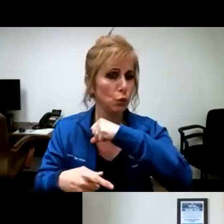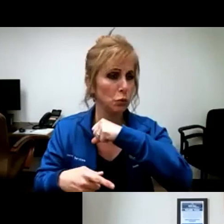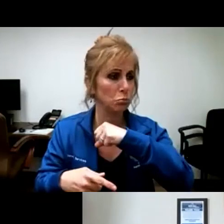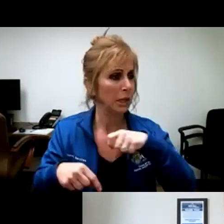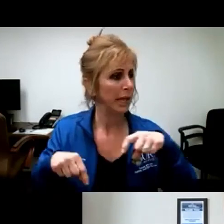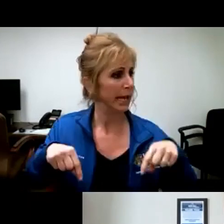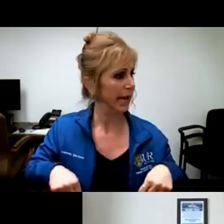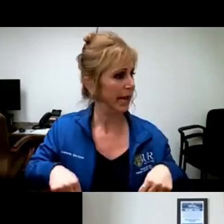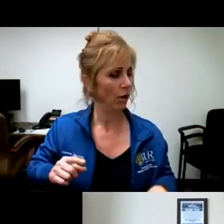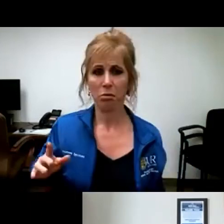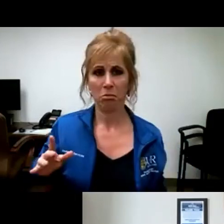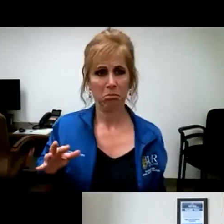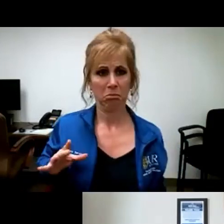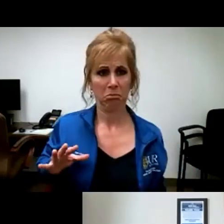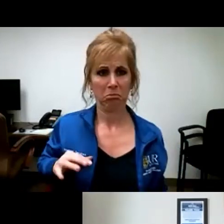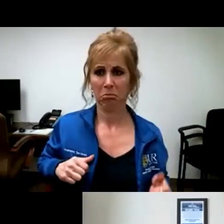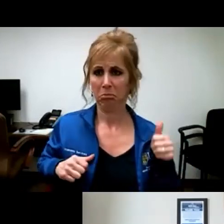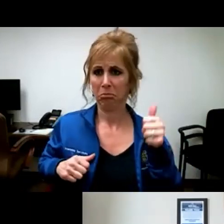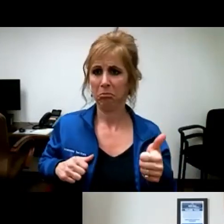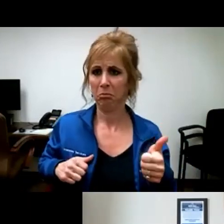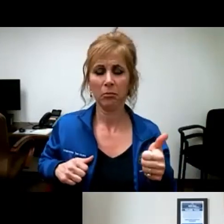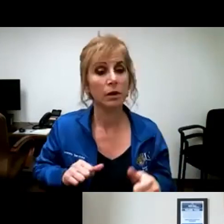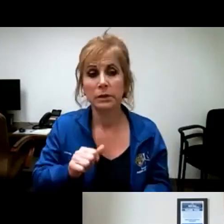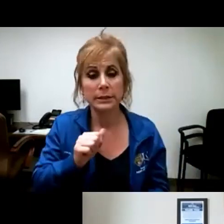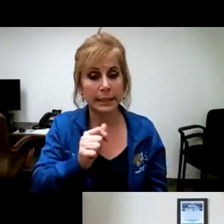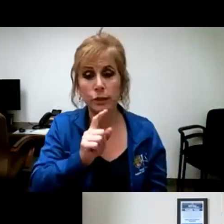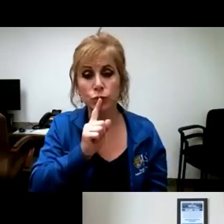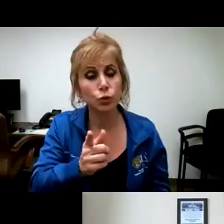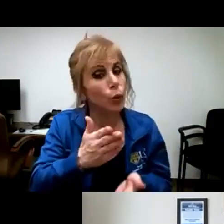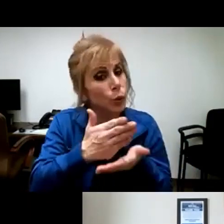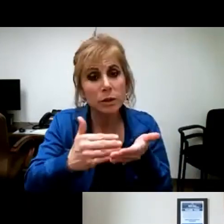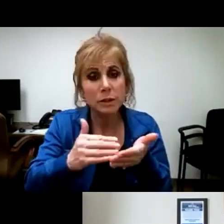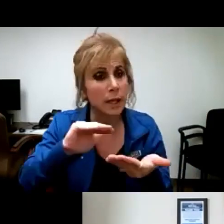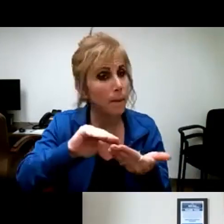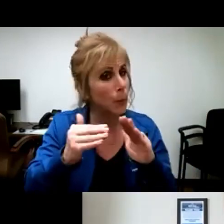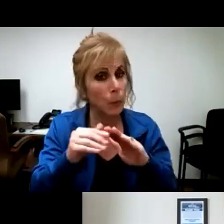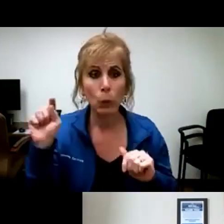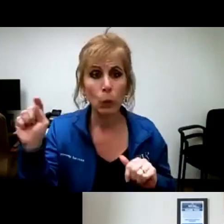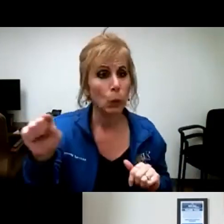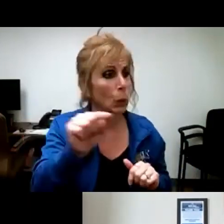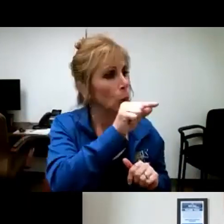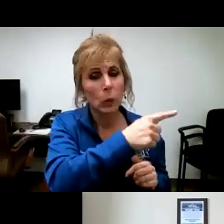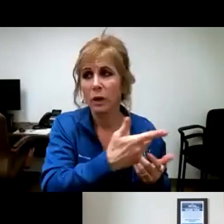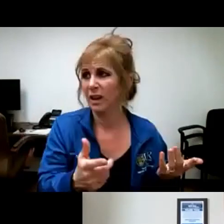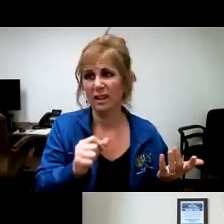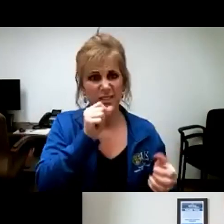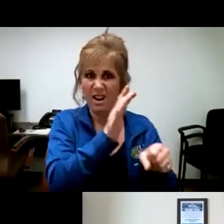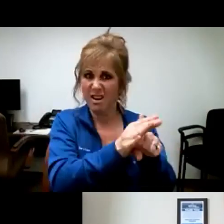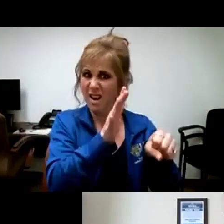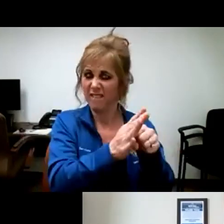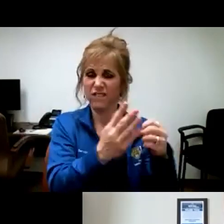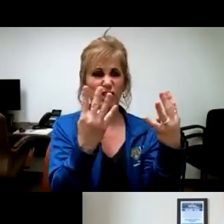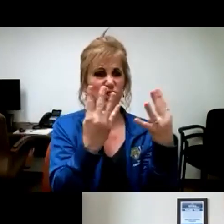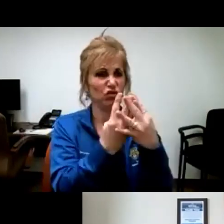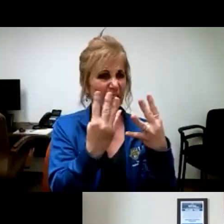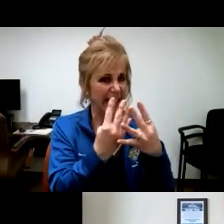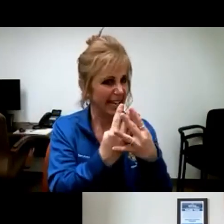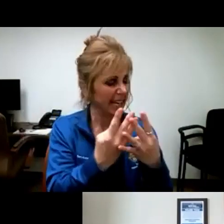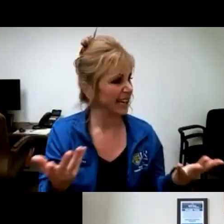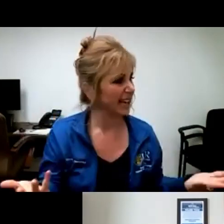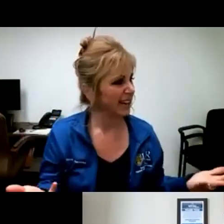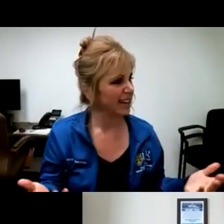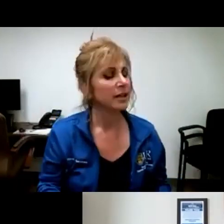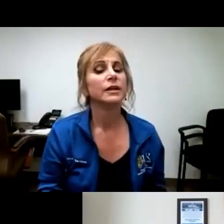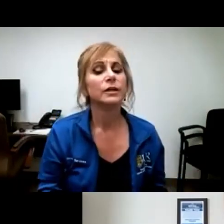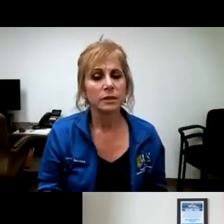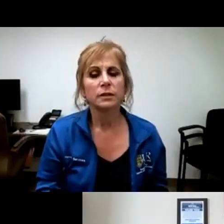specific communities that don't get cancer screenings at the rate that we would want. And so we've been working with emergency medicine